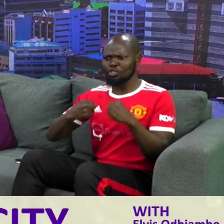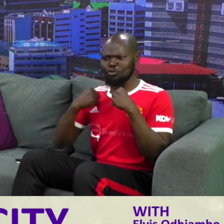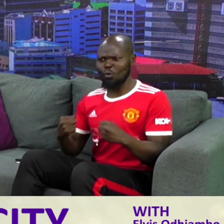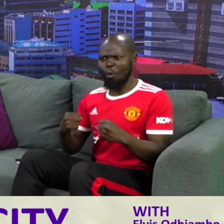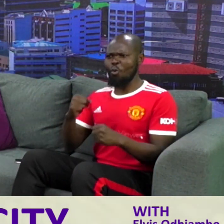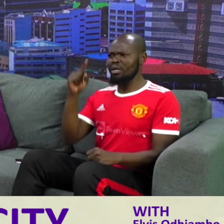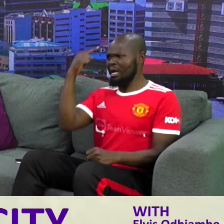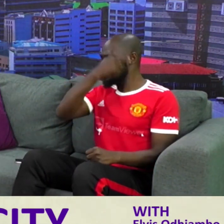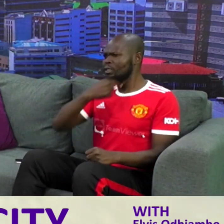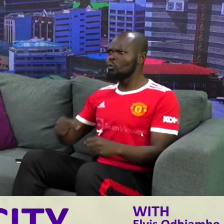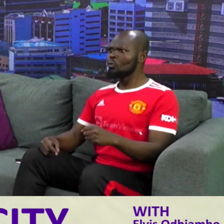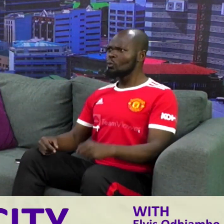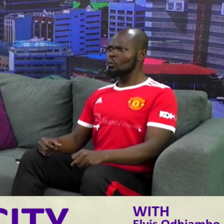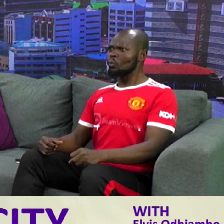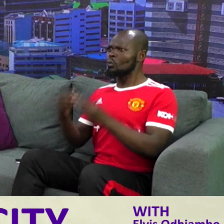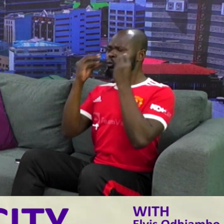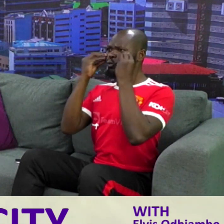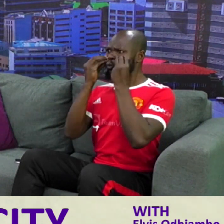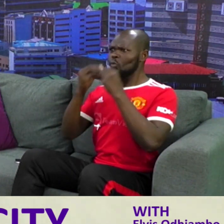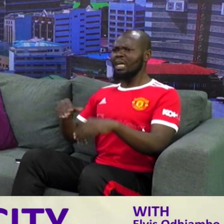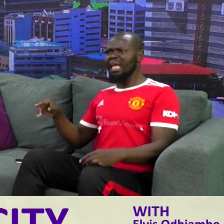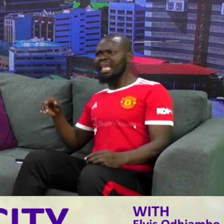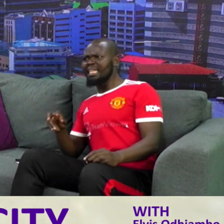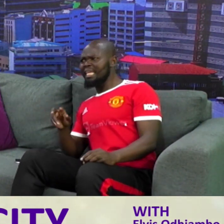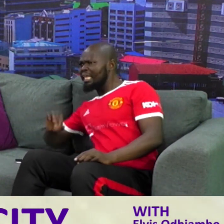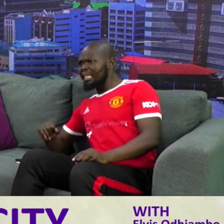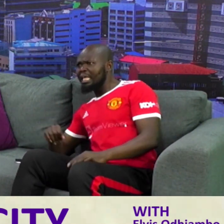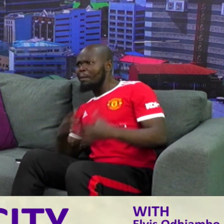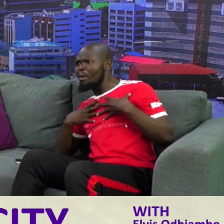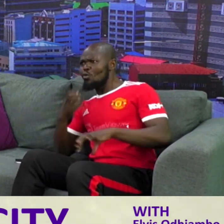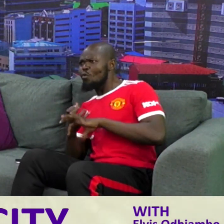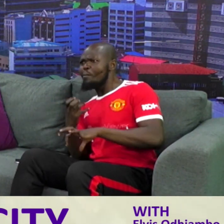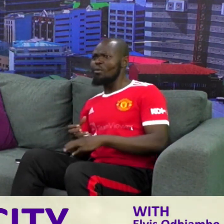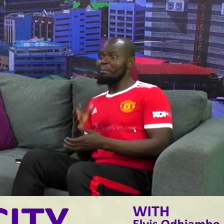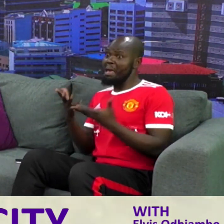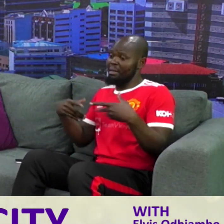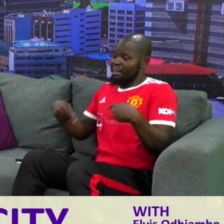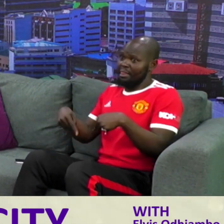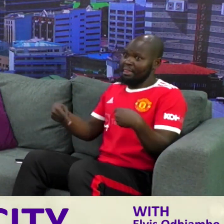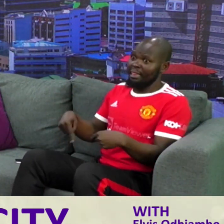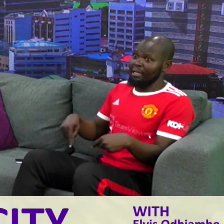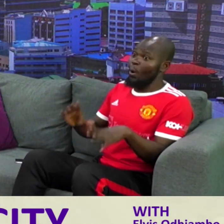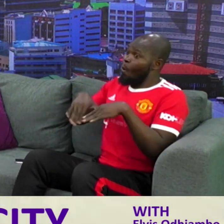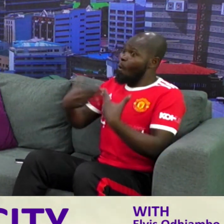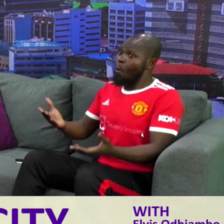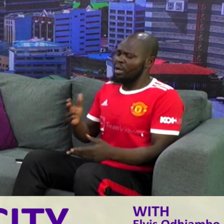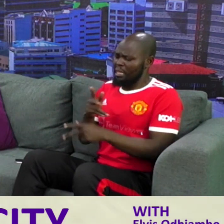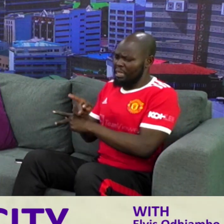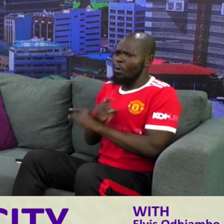just behind each other. I think they're really coming back with they're